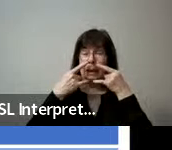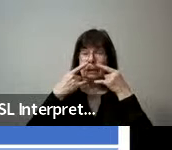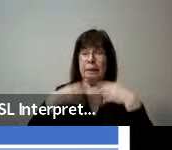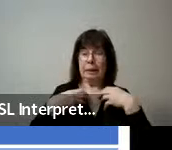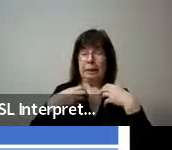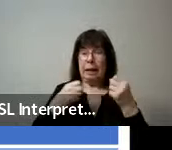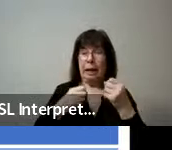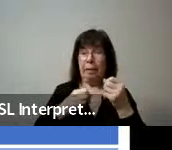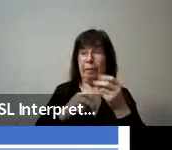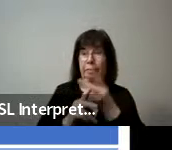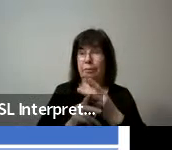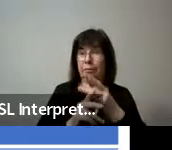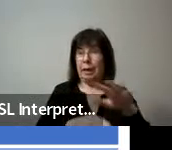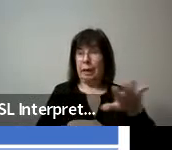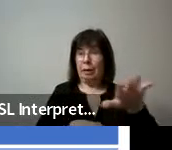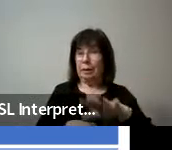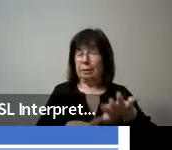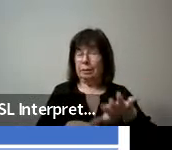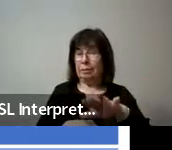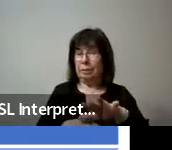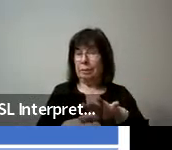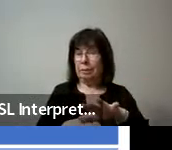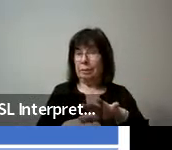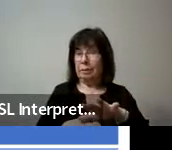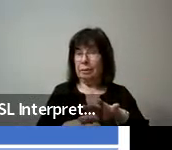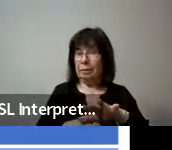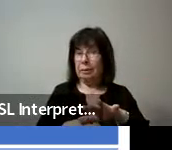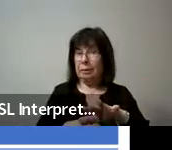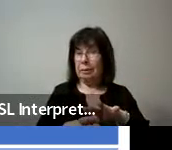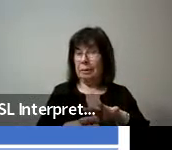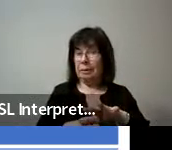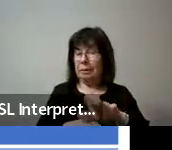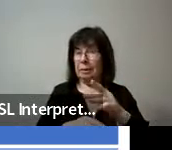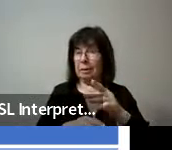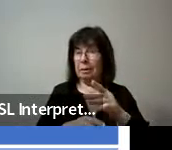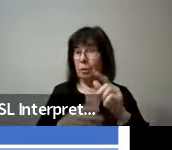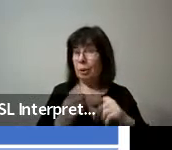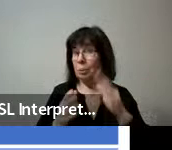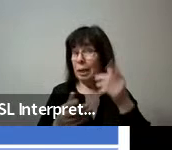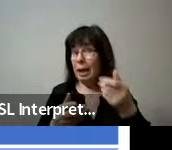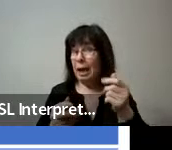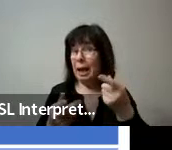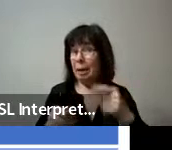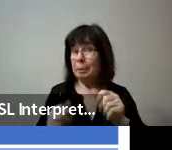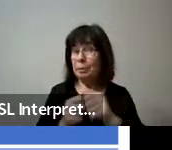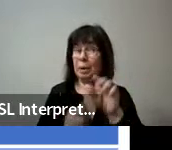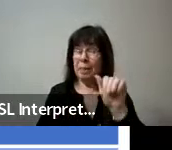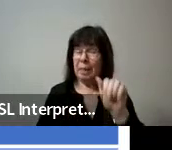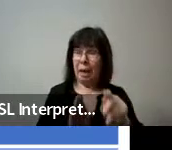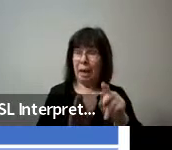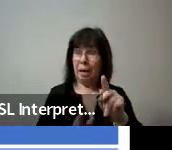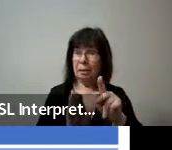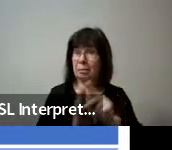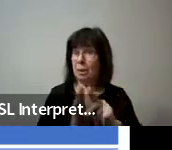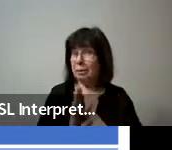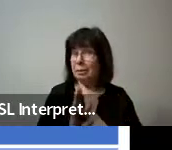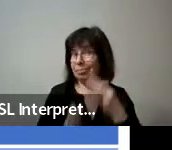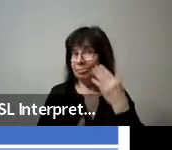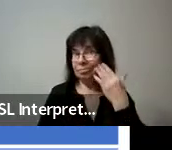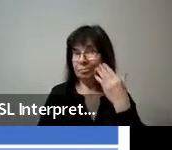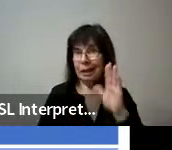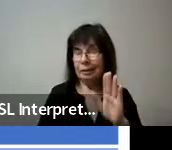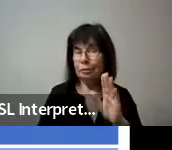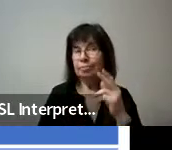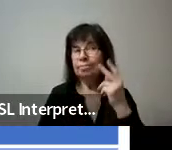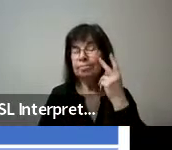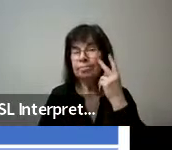We don't know what's going to happen with that policy yet. Another thing that's important at